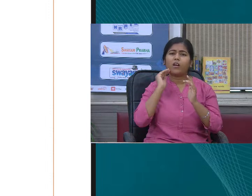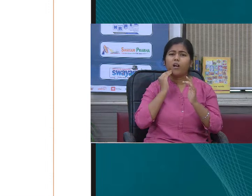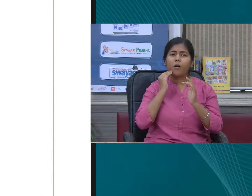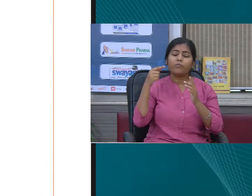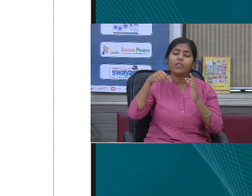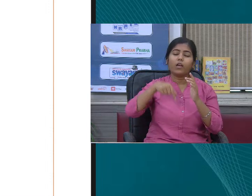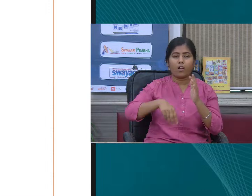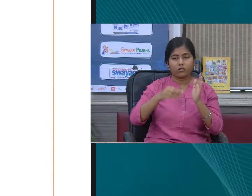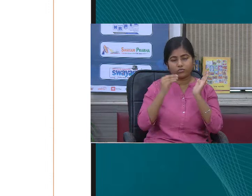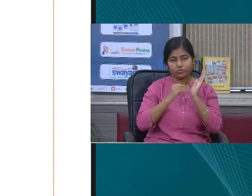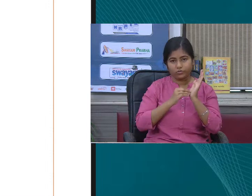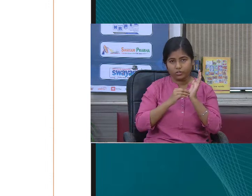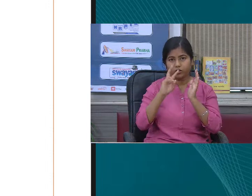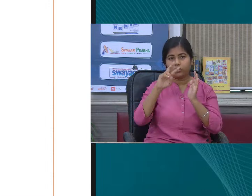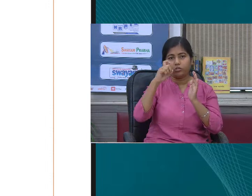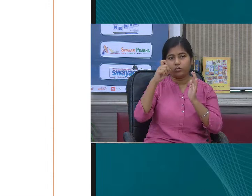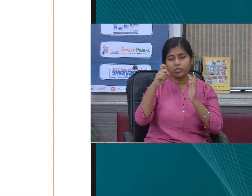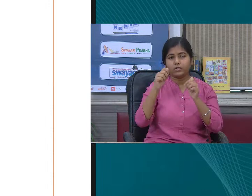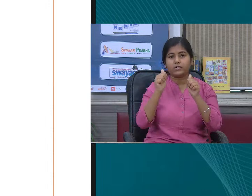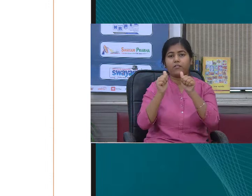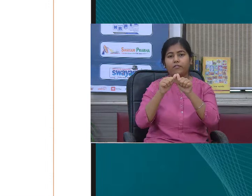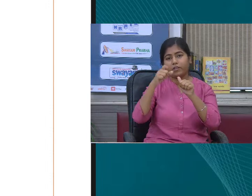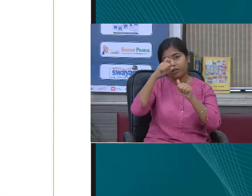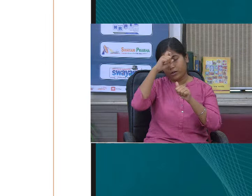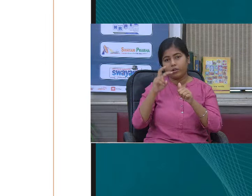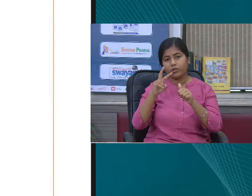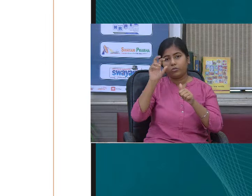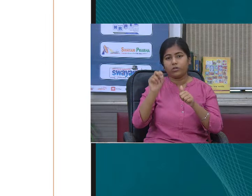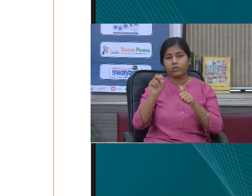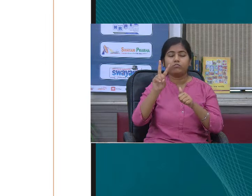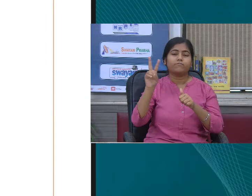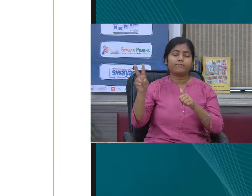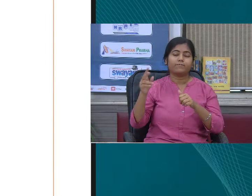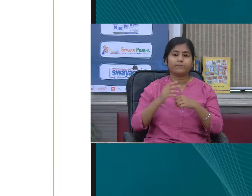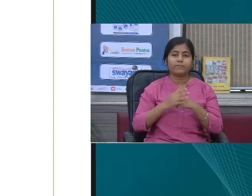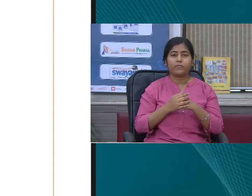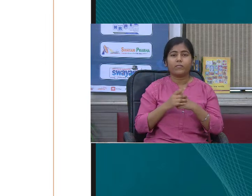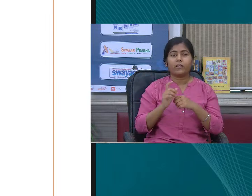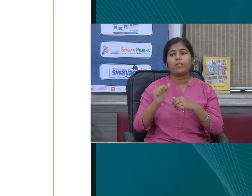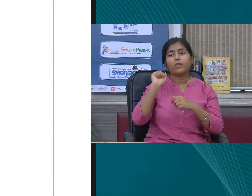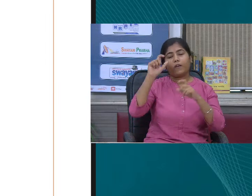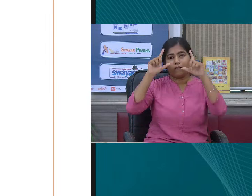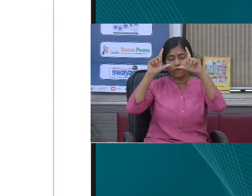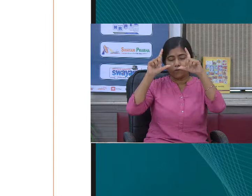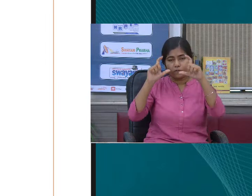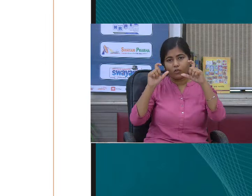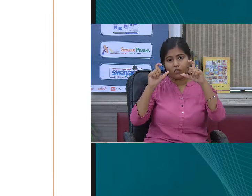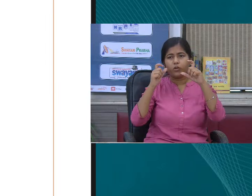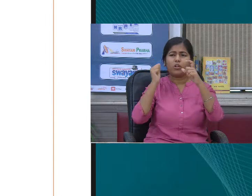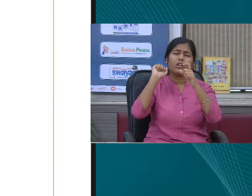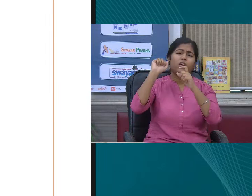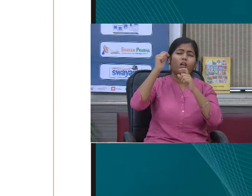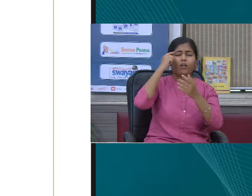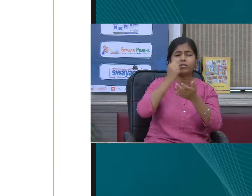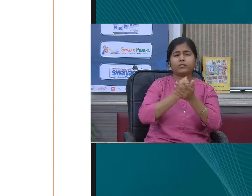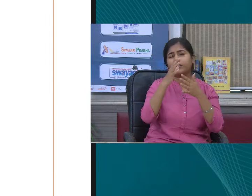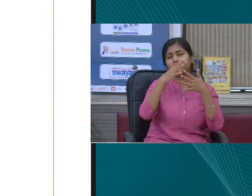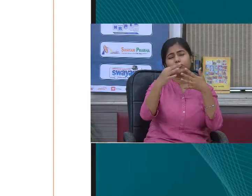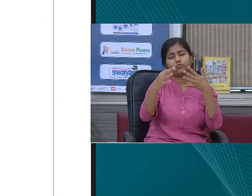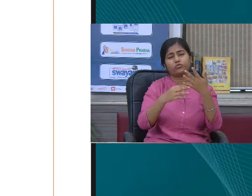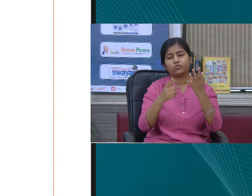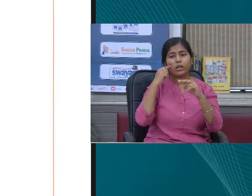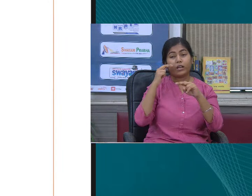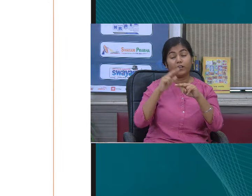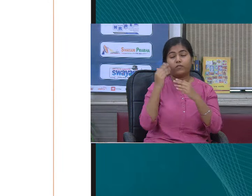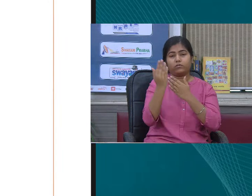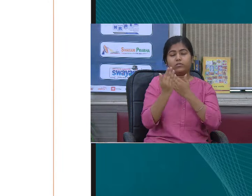is today, 27th of April 2022. And the photograph next would be optional, but if you'll attach